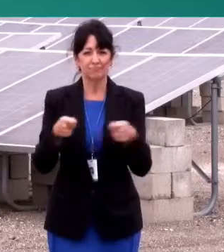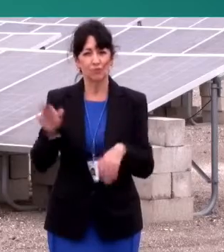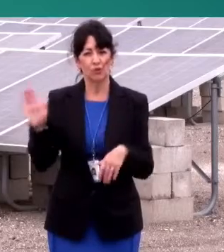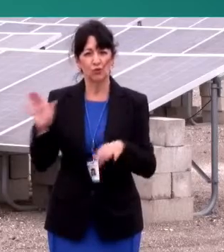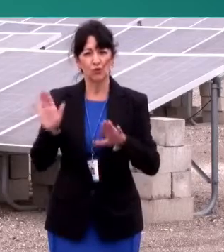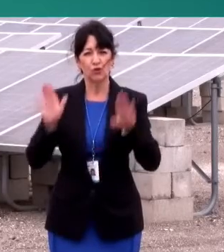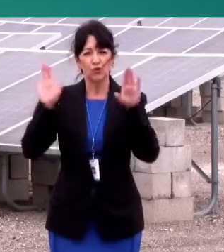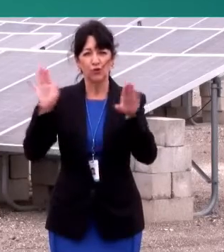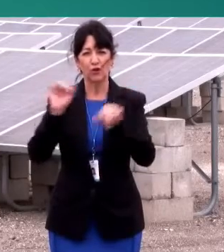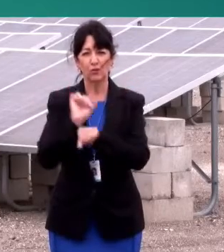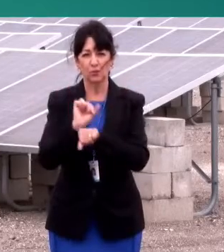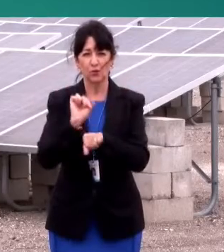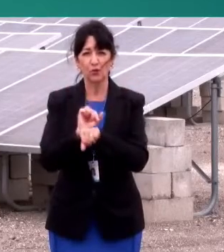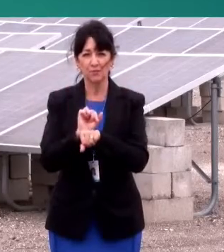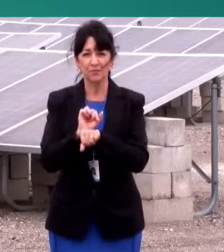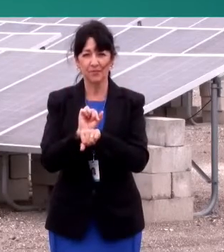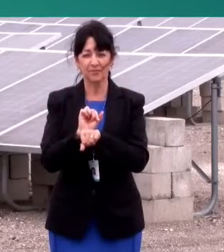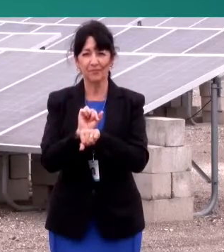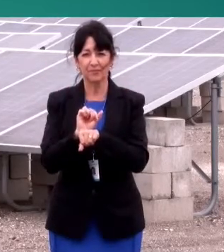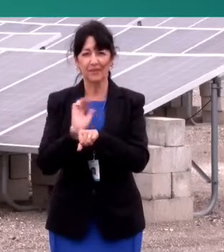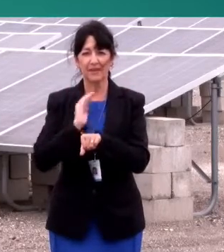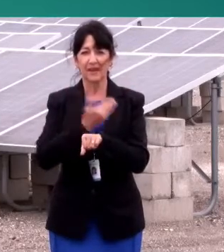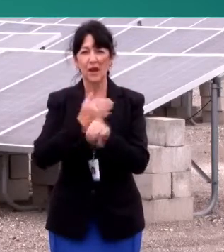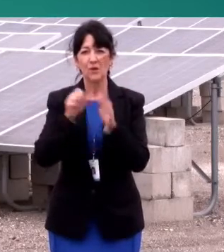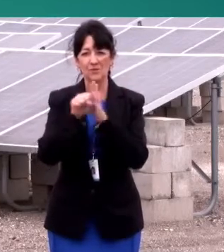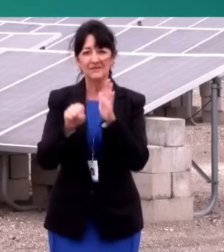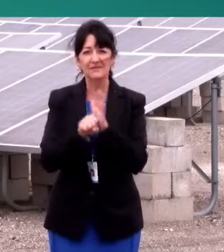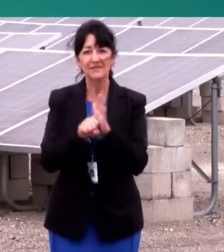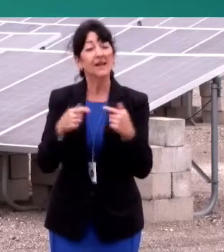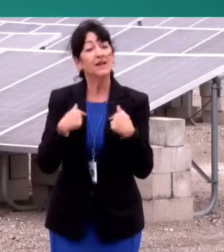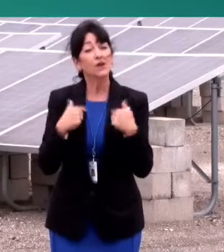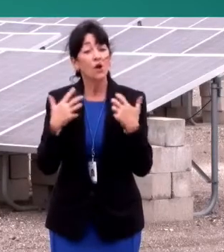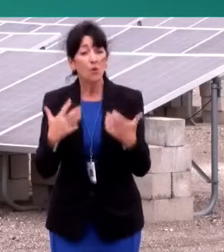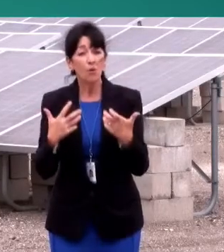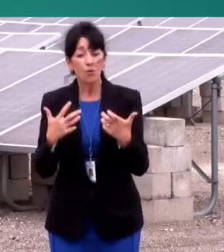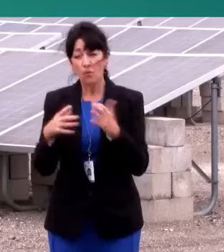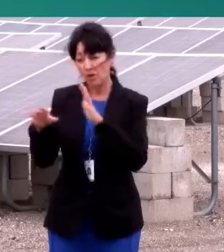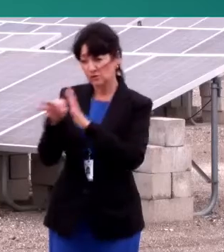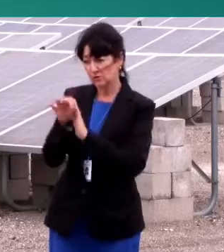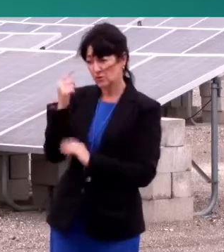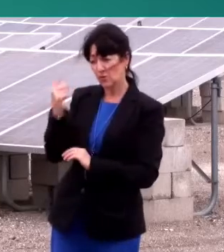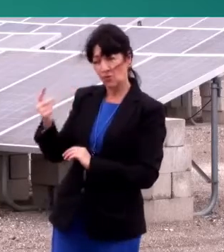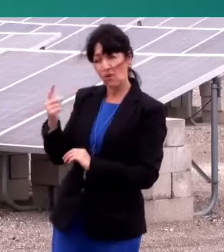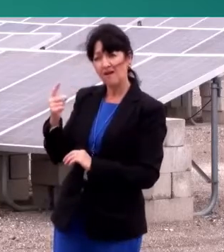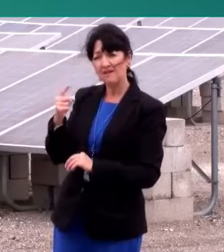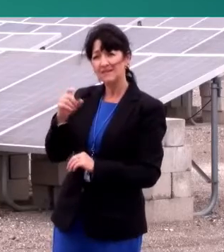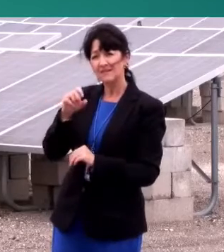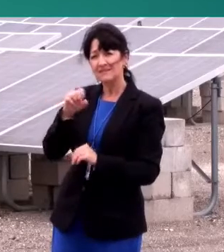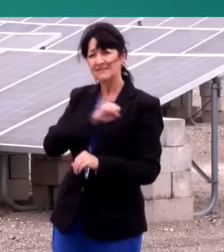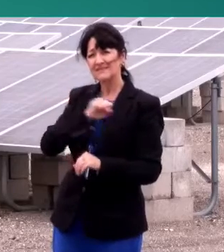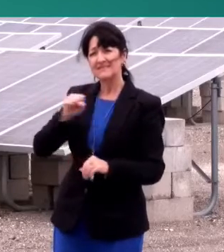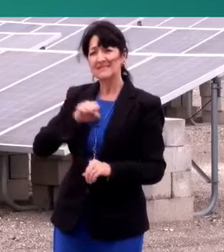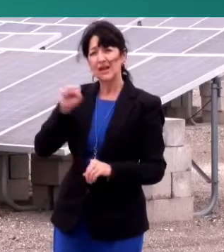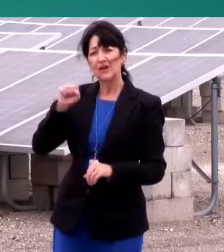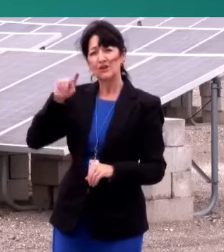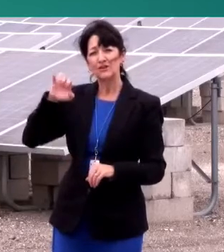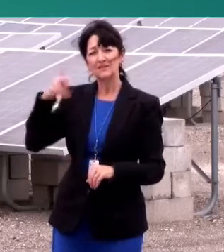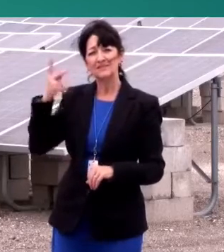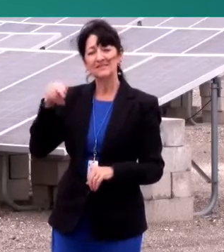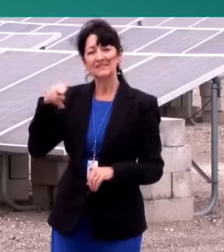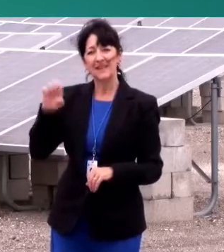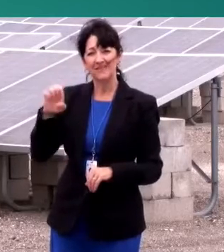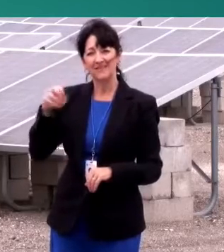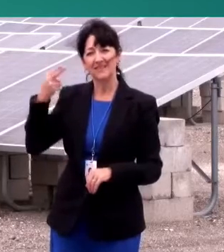those across our state. I do want to single out in particular Senator Stephanie Hansen, who's been just